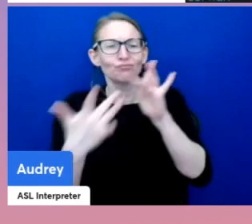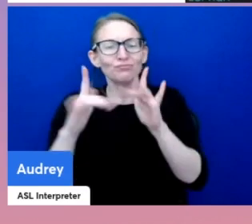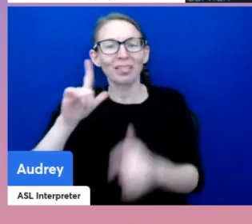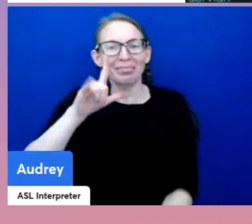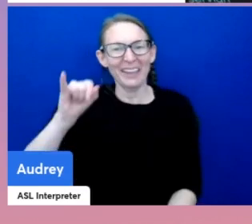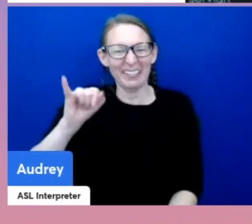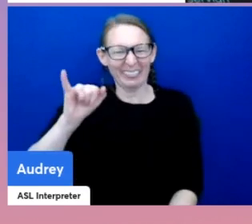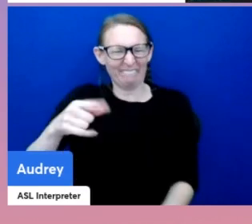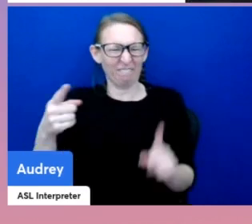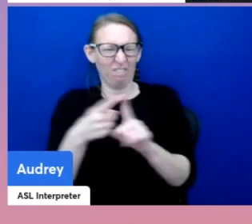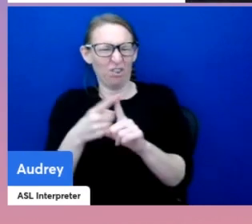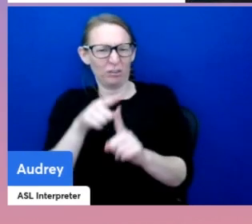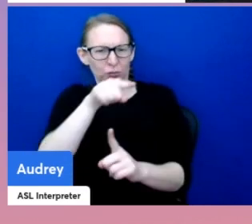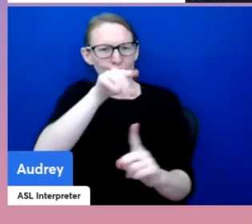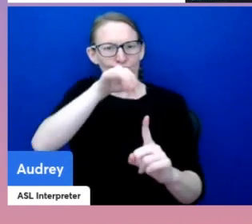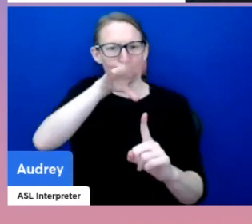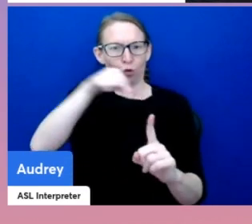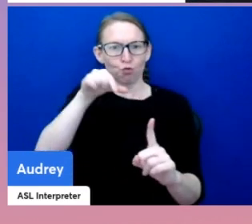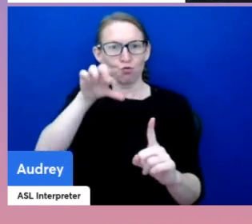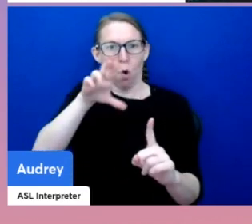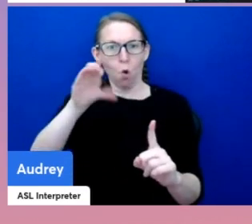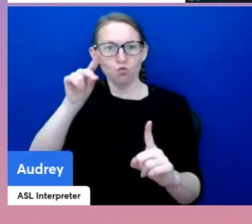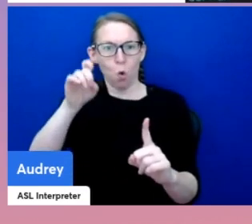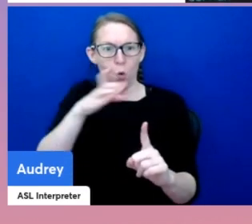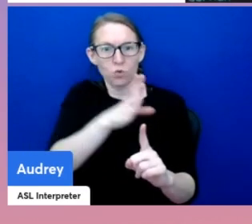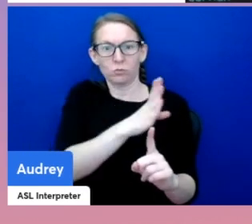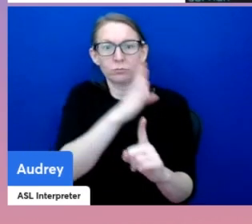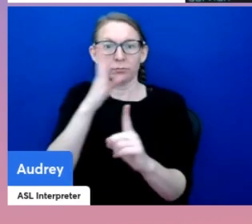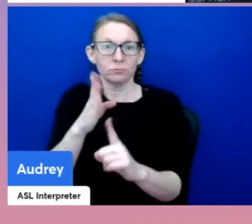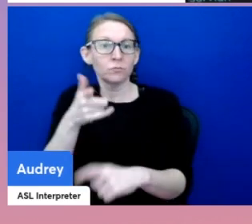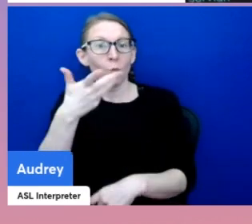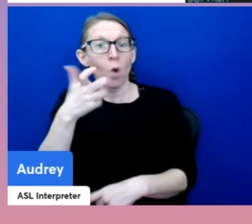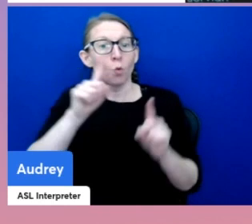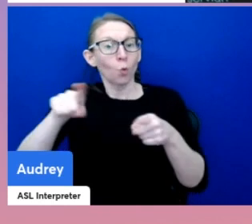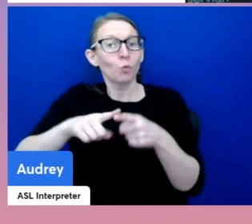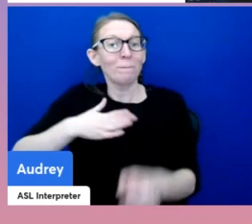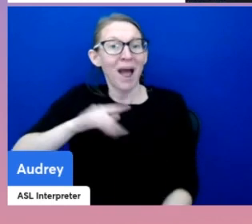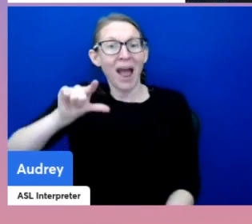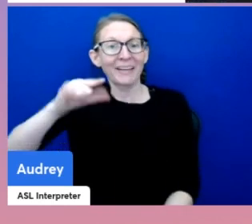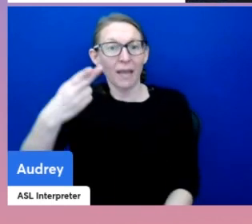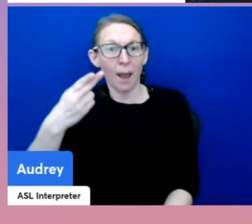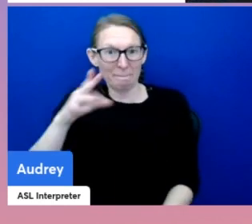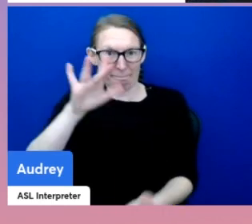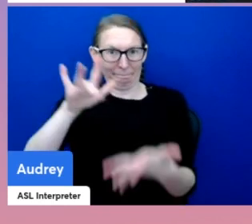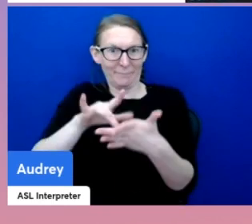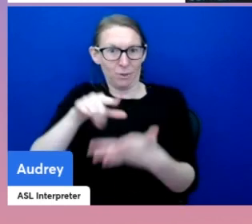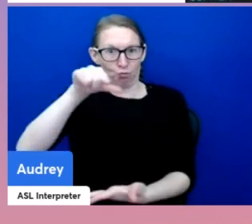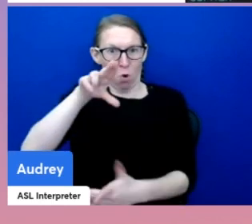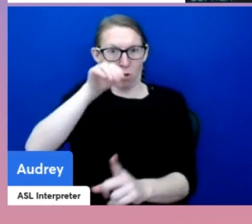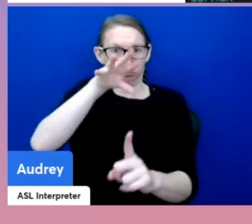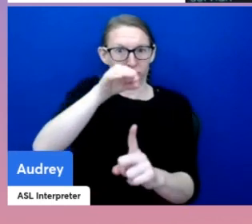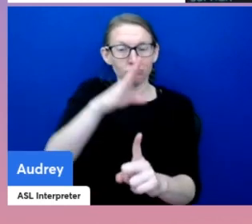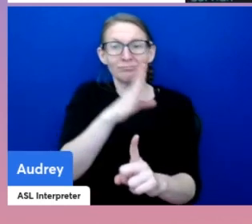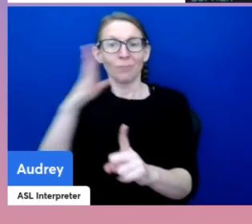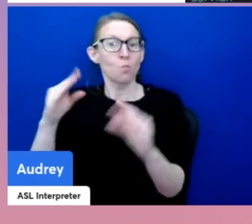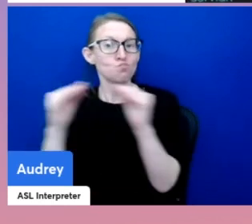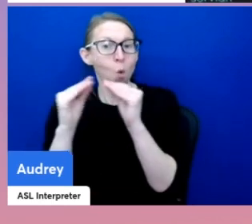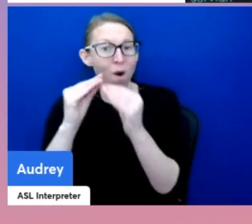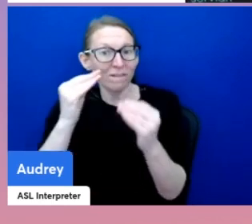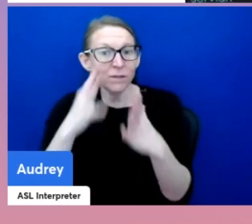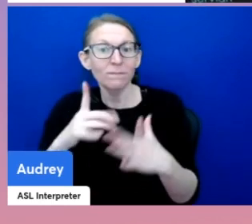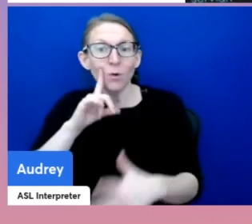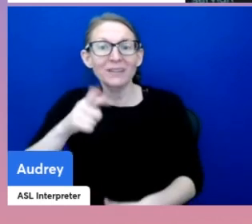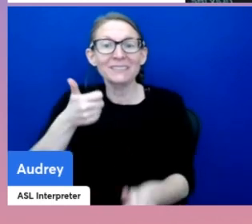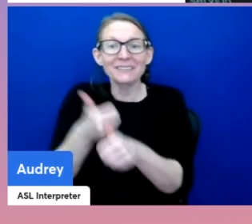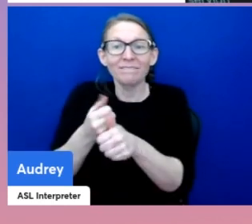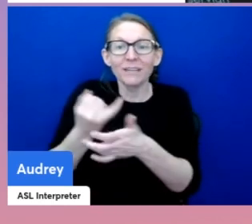that first QR code. For the code associated with the talk, you can head to my GitHub on the middle QR. Or for more information on the self-instrumenting Lambda